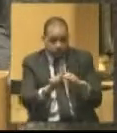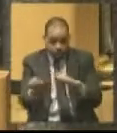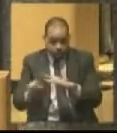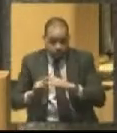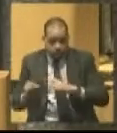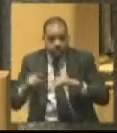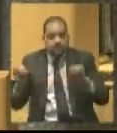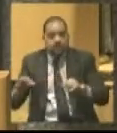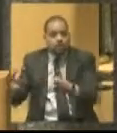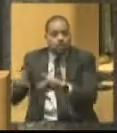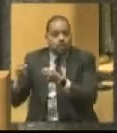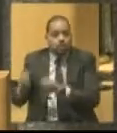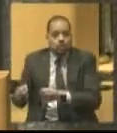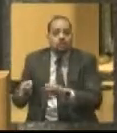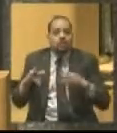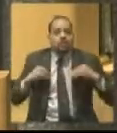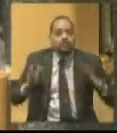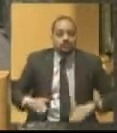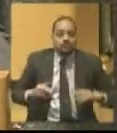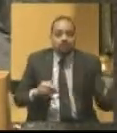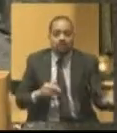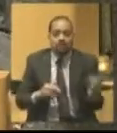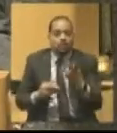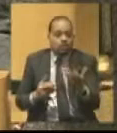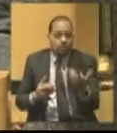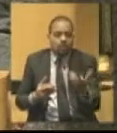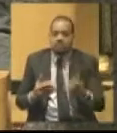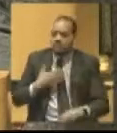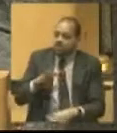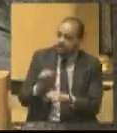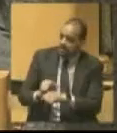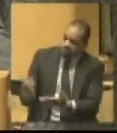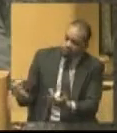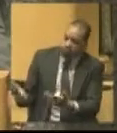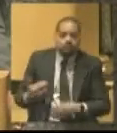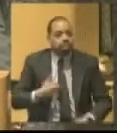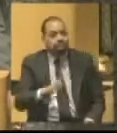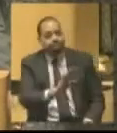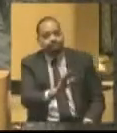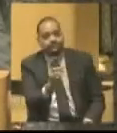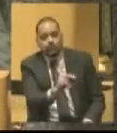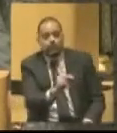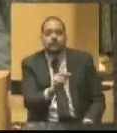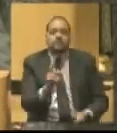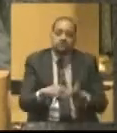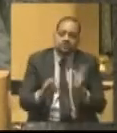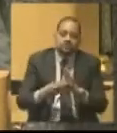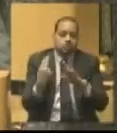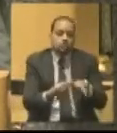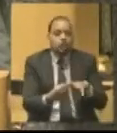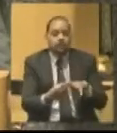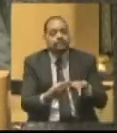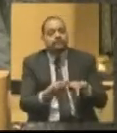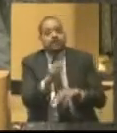escaped to his lines asking for asylum, and when their owners showed up demanding their fugitives be returned, Butler refused. He called them